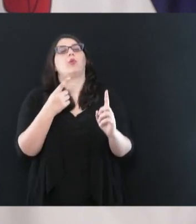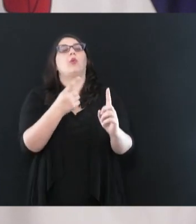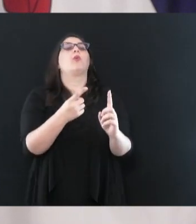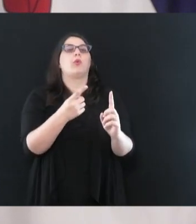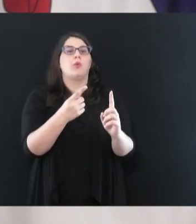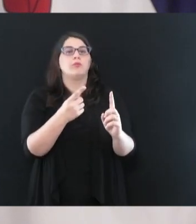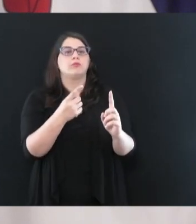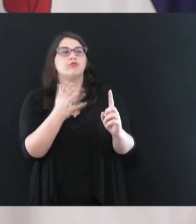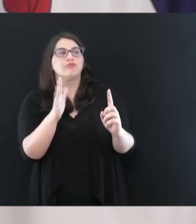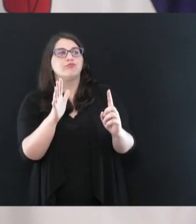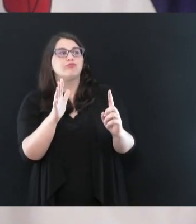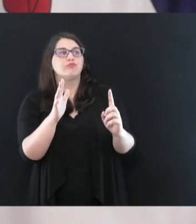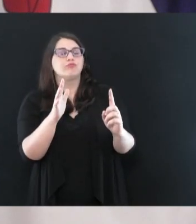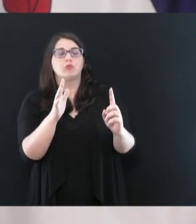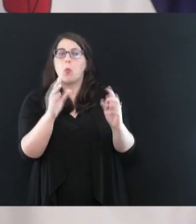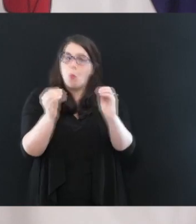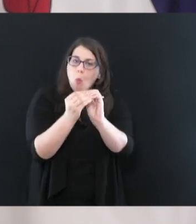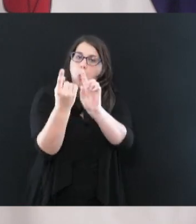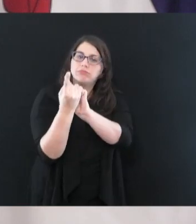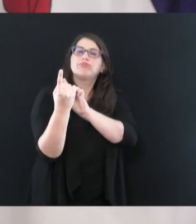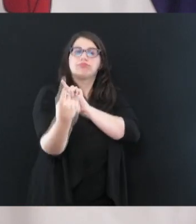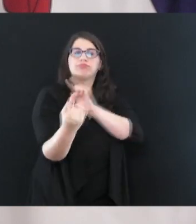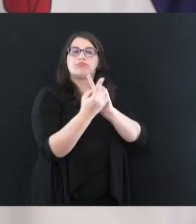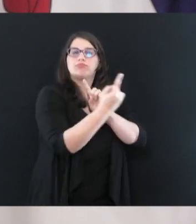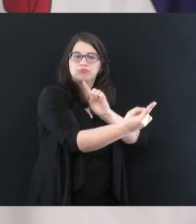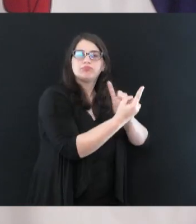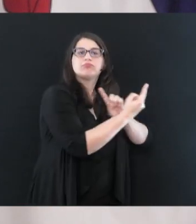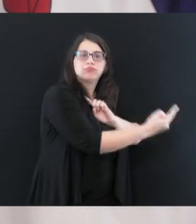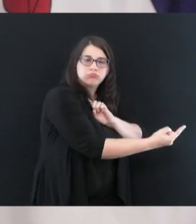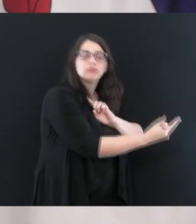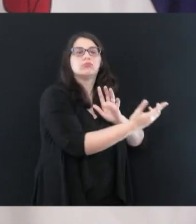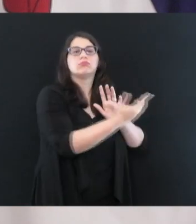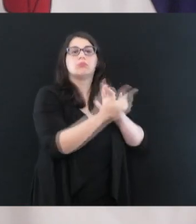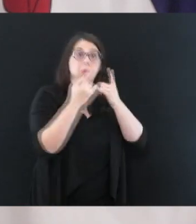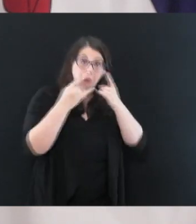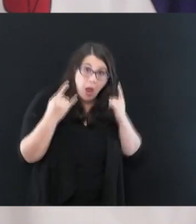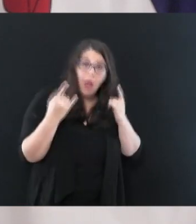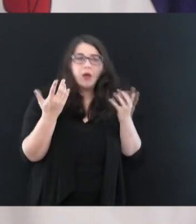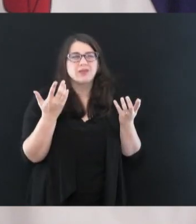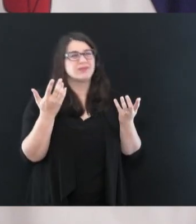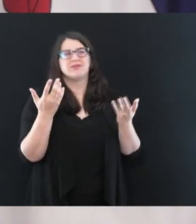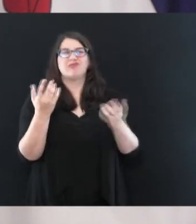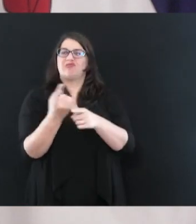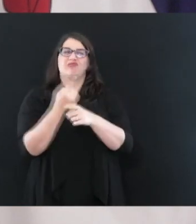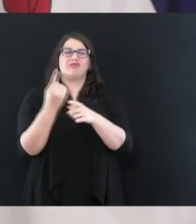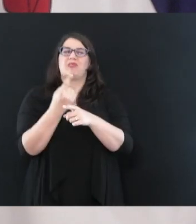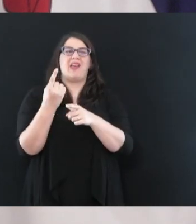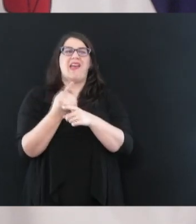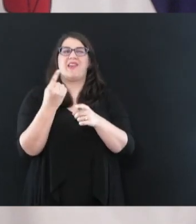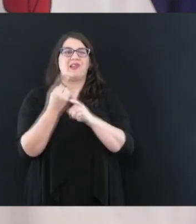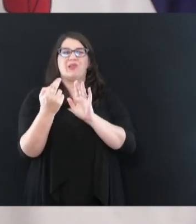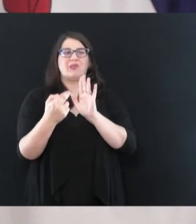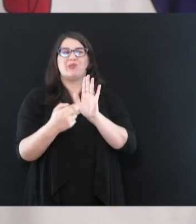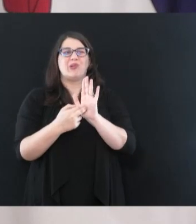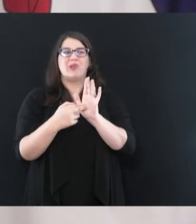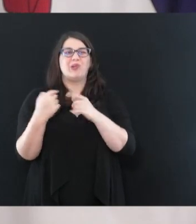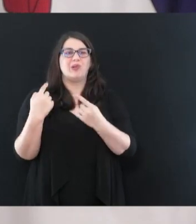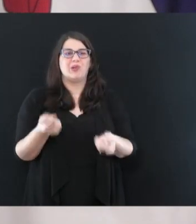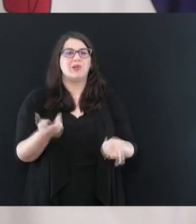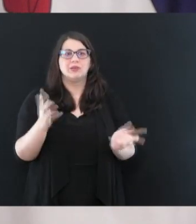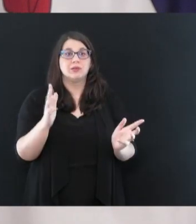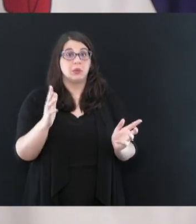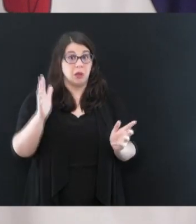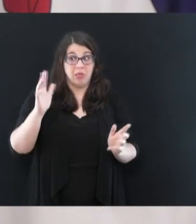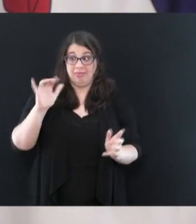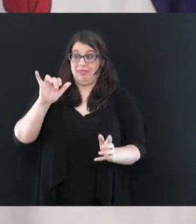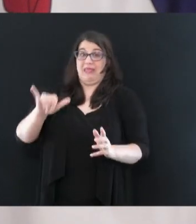the level of spacing, the mask, different things that are just the normal protocol. We got overloaded there and